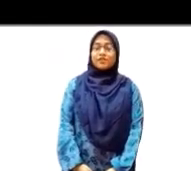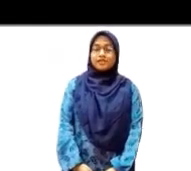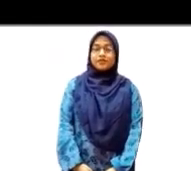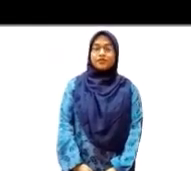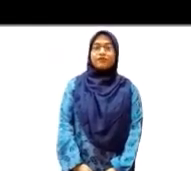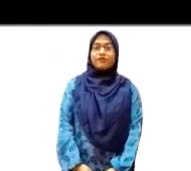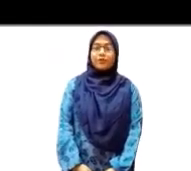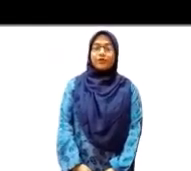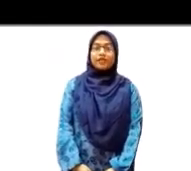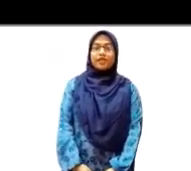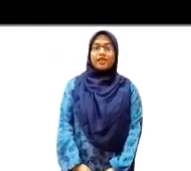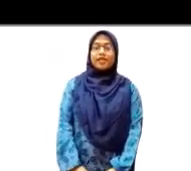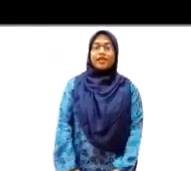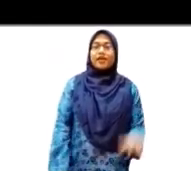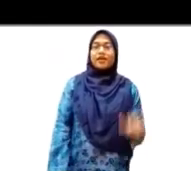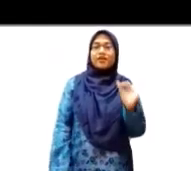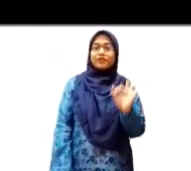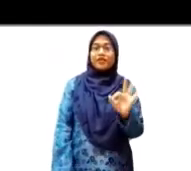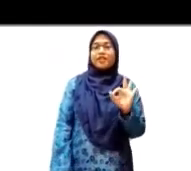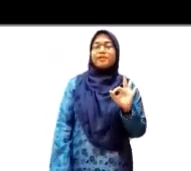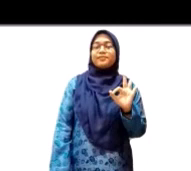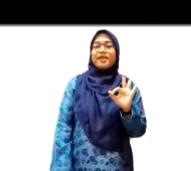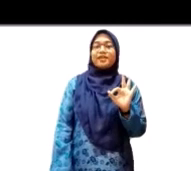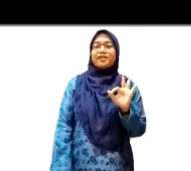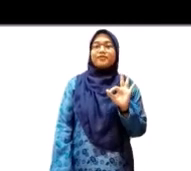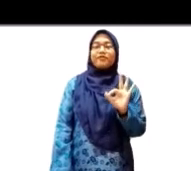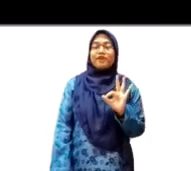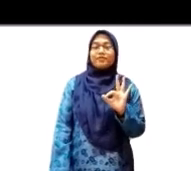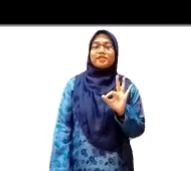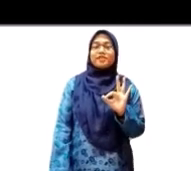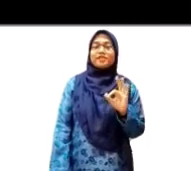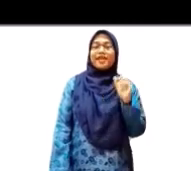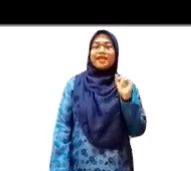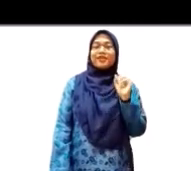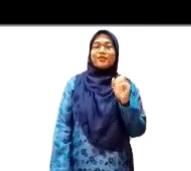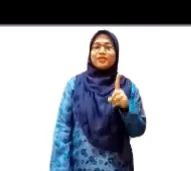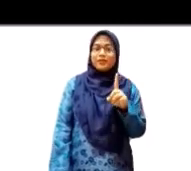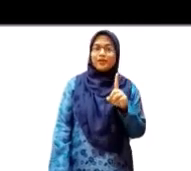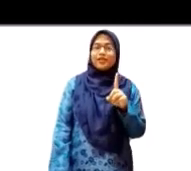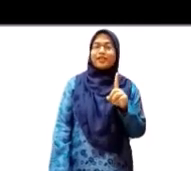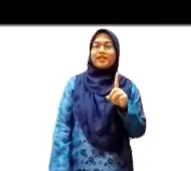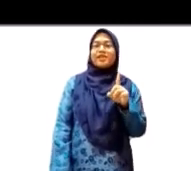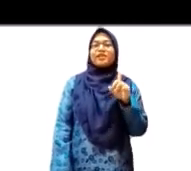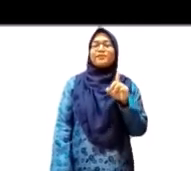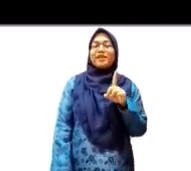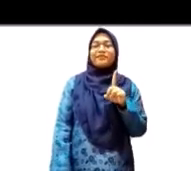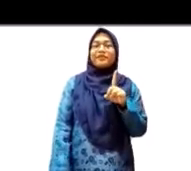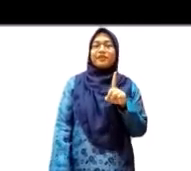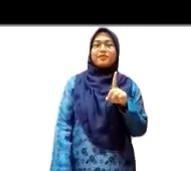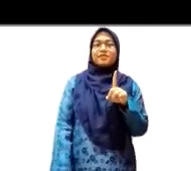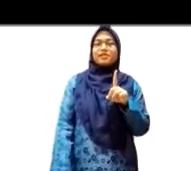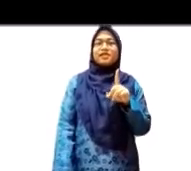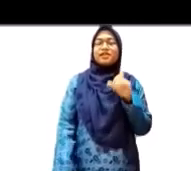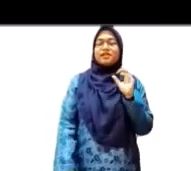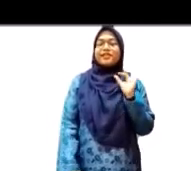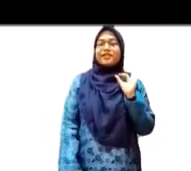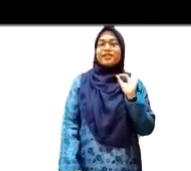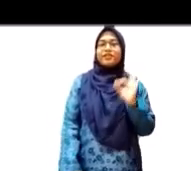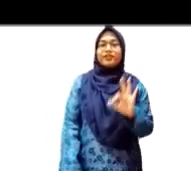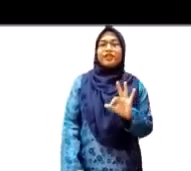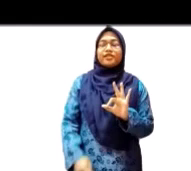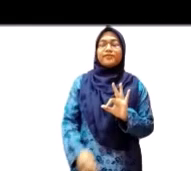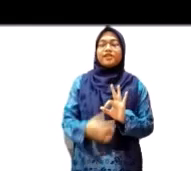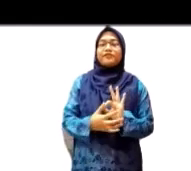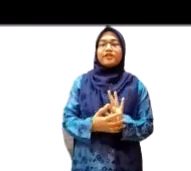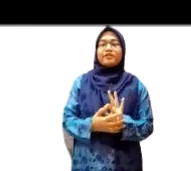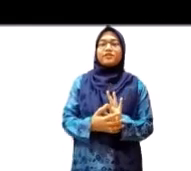For conceptual framework, there are three independent variables and only one dependent variable. The